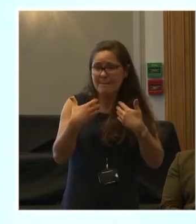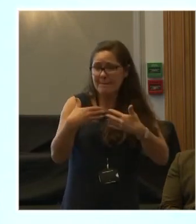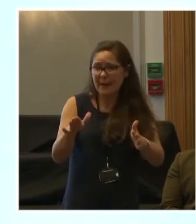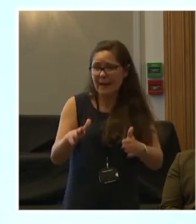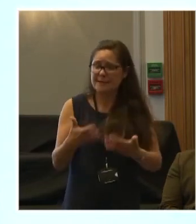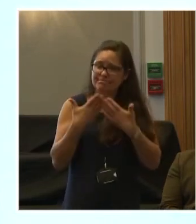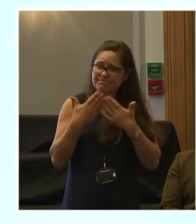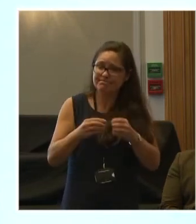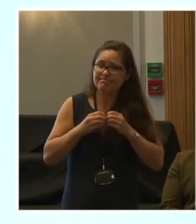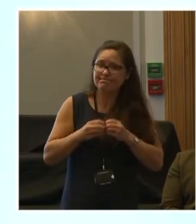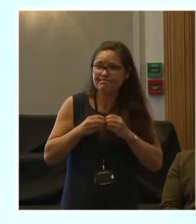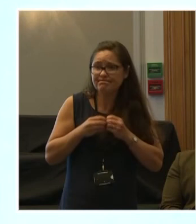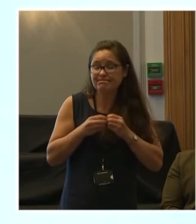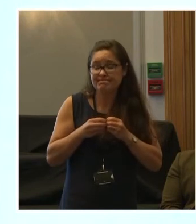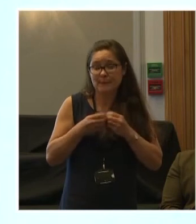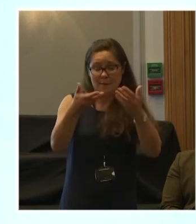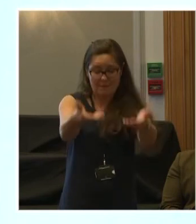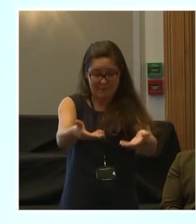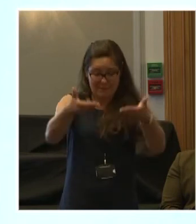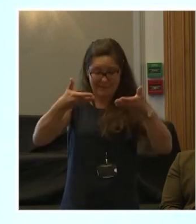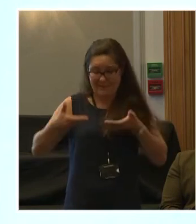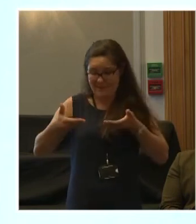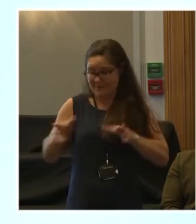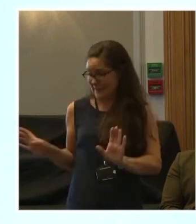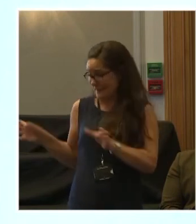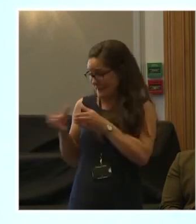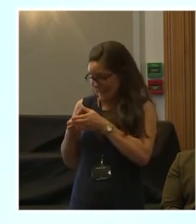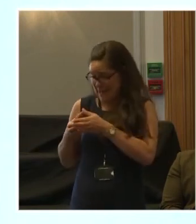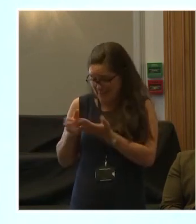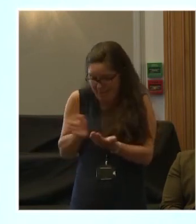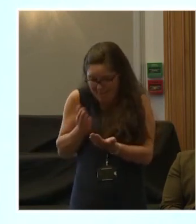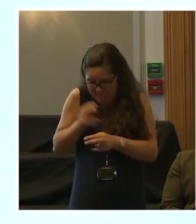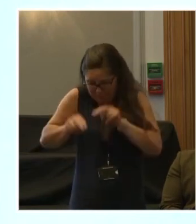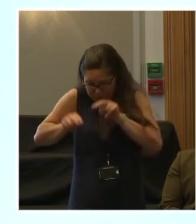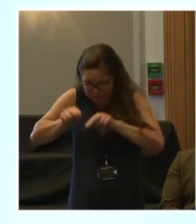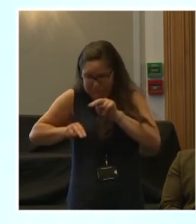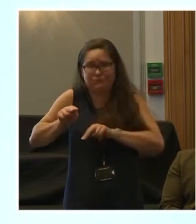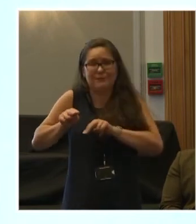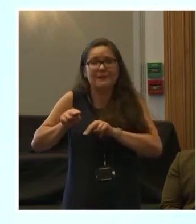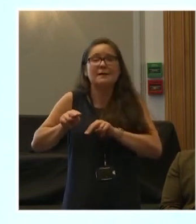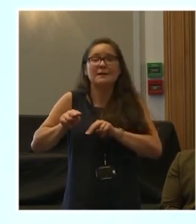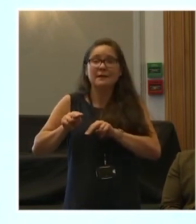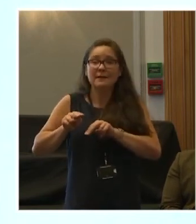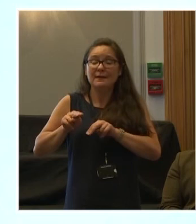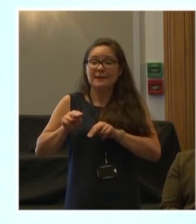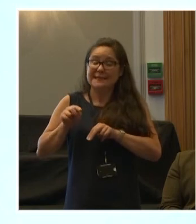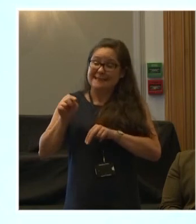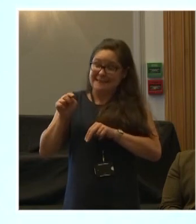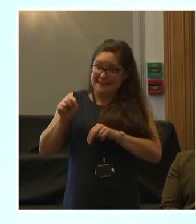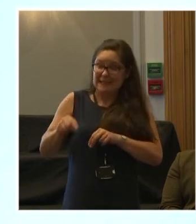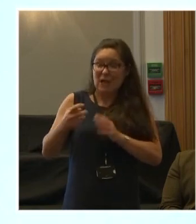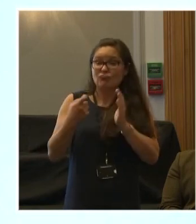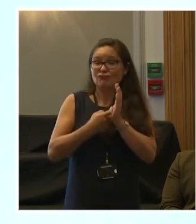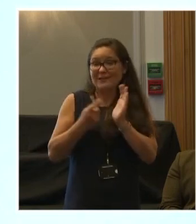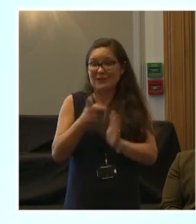course, to the team that analyzes that information and delivers on those wishes. And at this point, I'd like to reassure you that this staff team